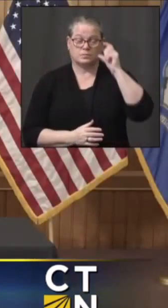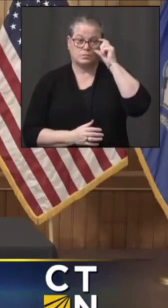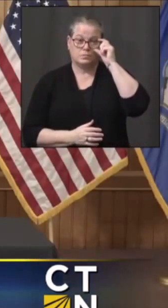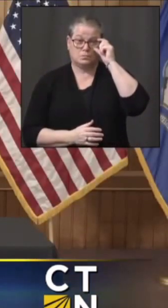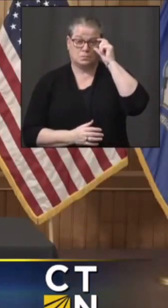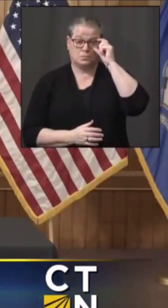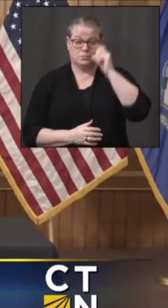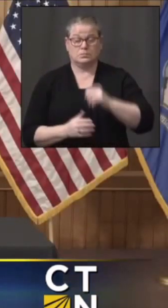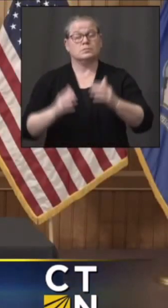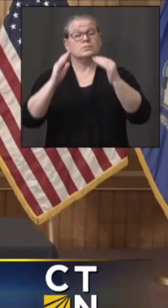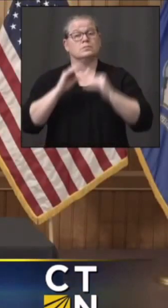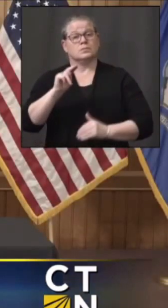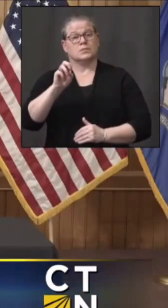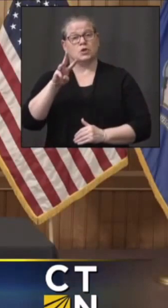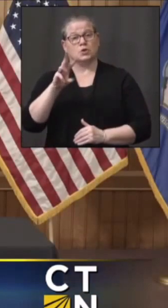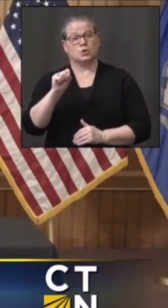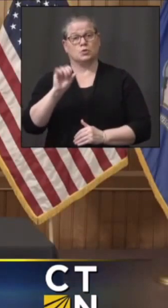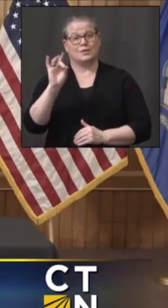News 8.